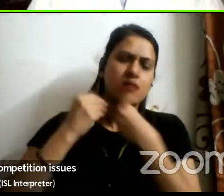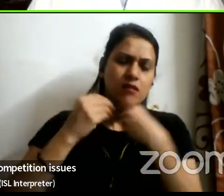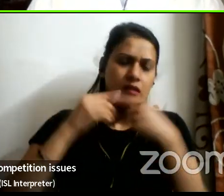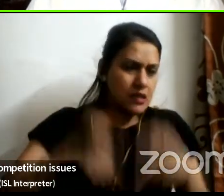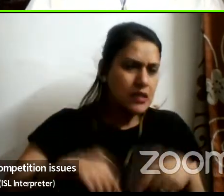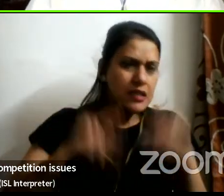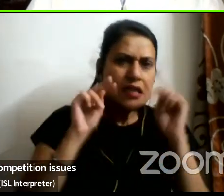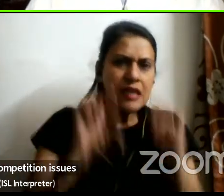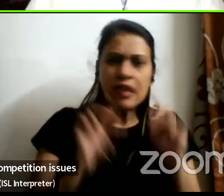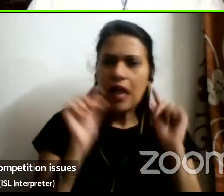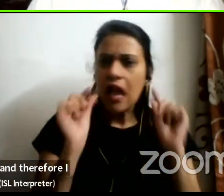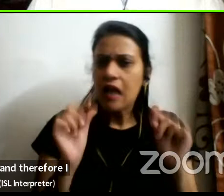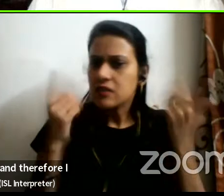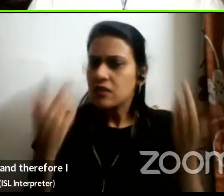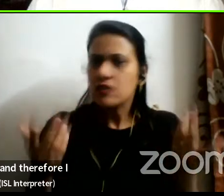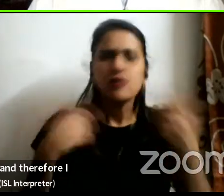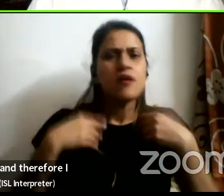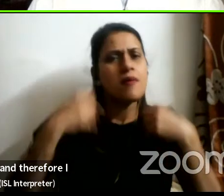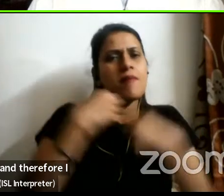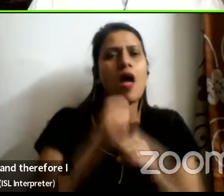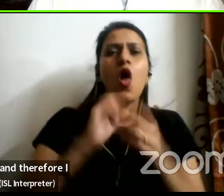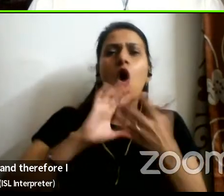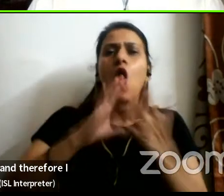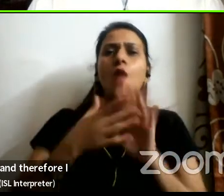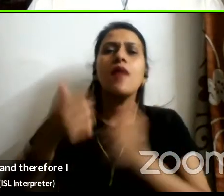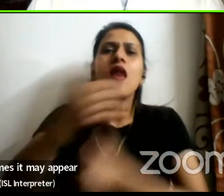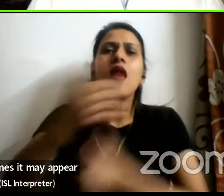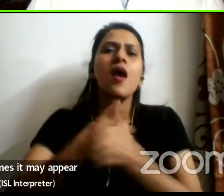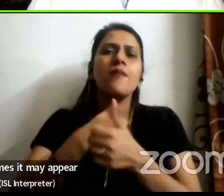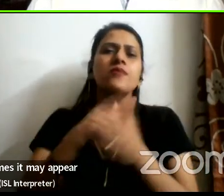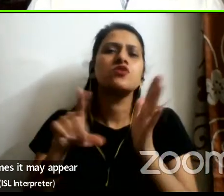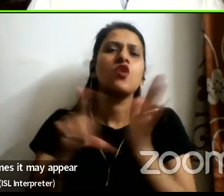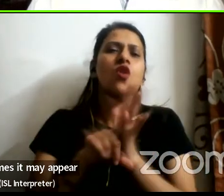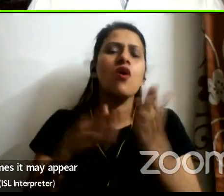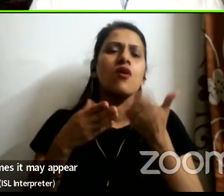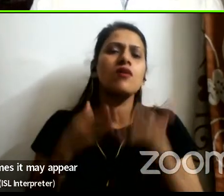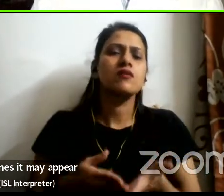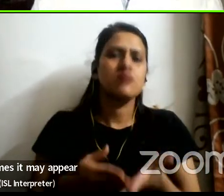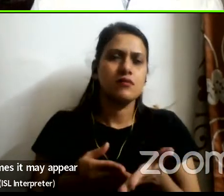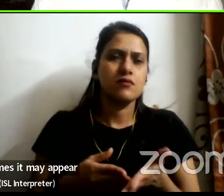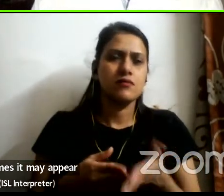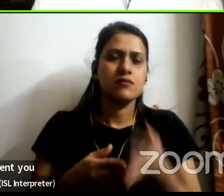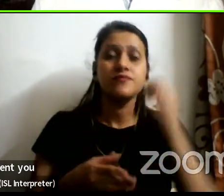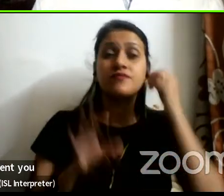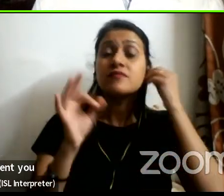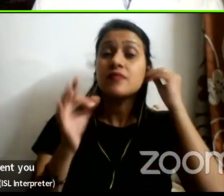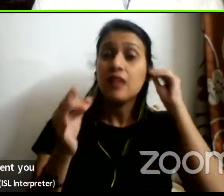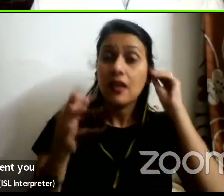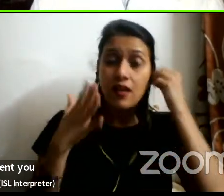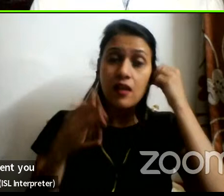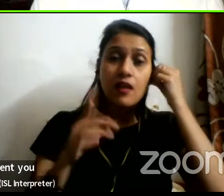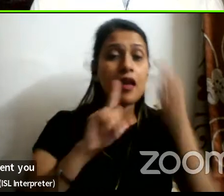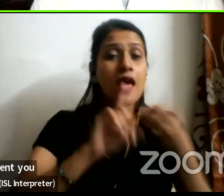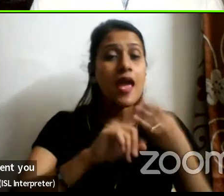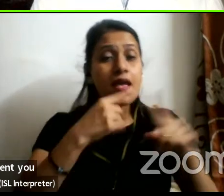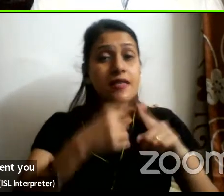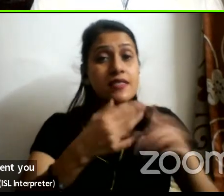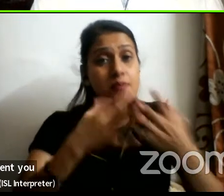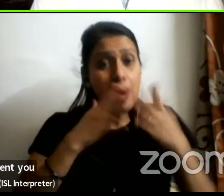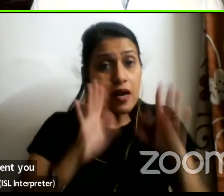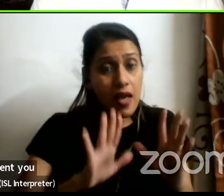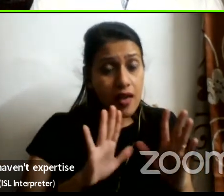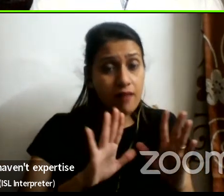is that, you see, sometimes it may appear to be in tension, but the moment you have an expertise with the agency, the tension